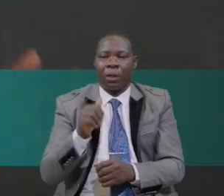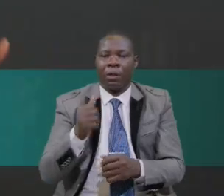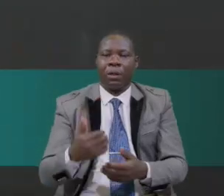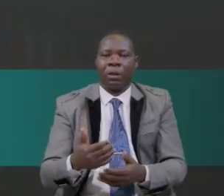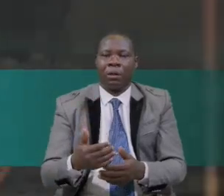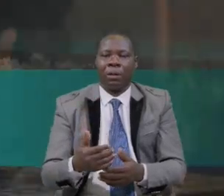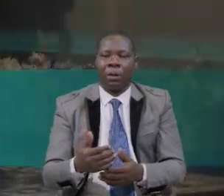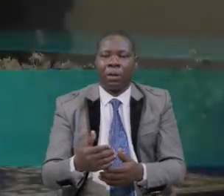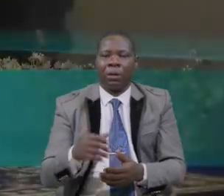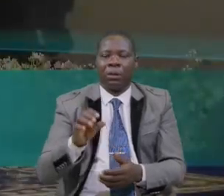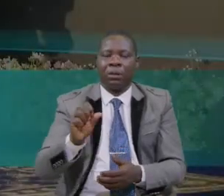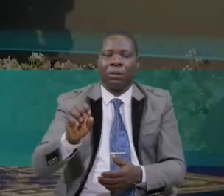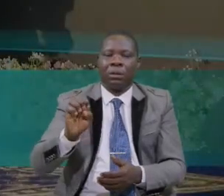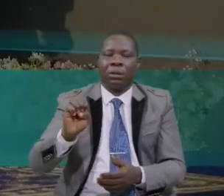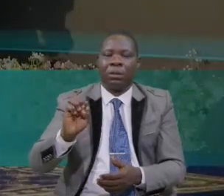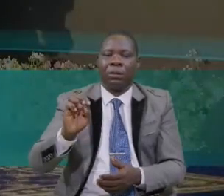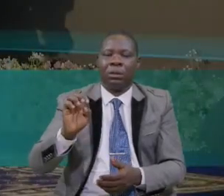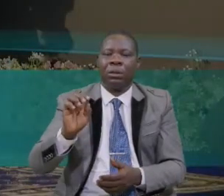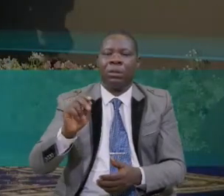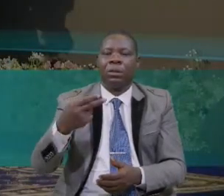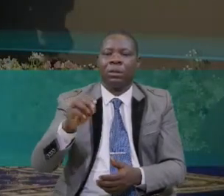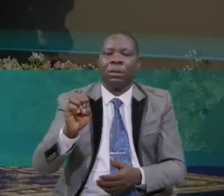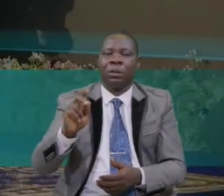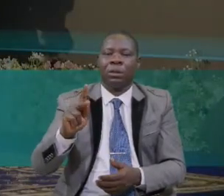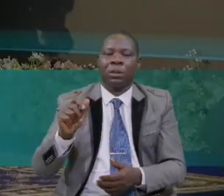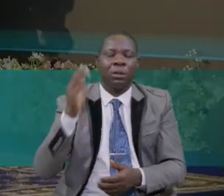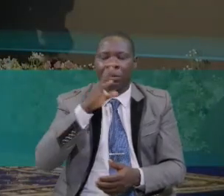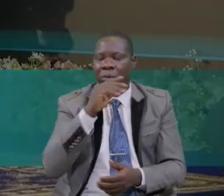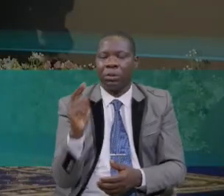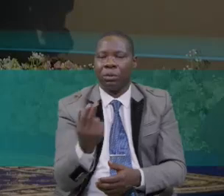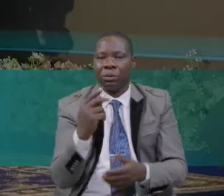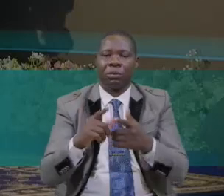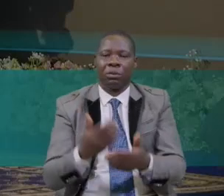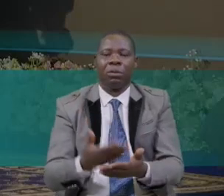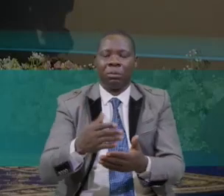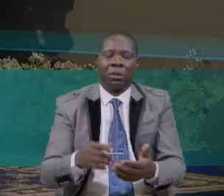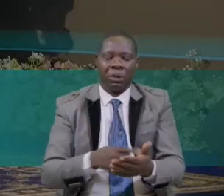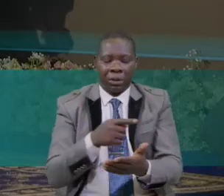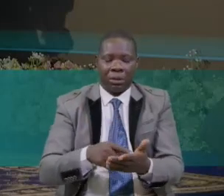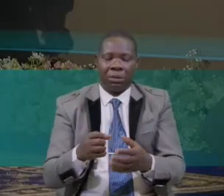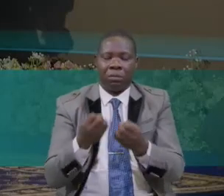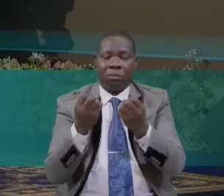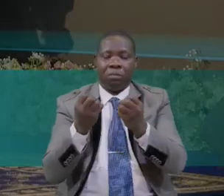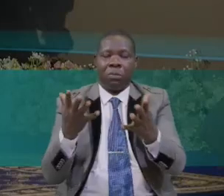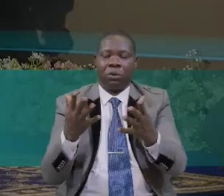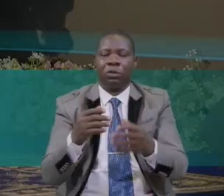a shekel will be spent to buy this much food. And the